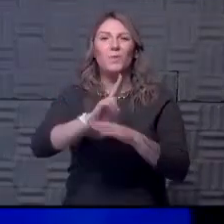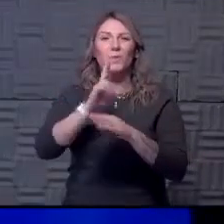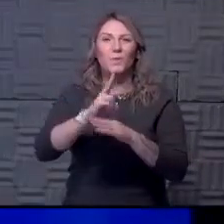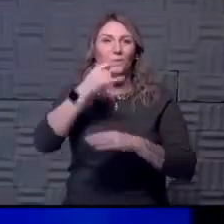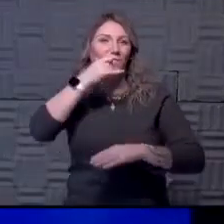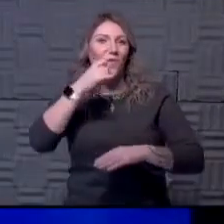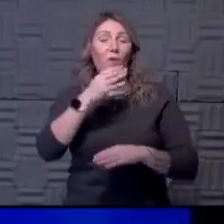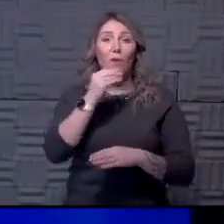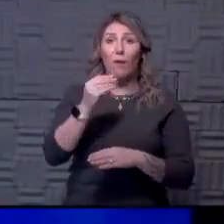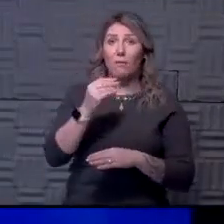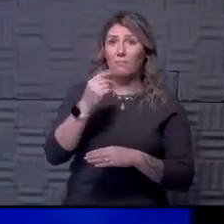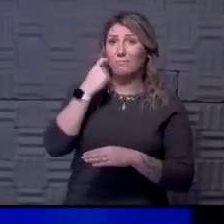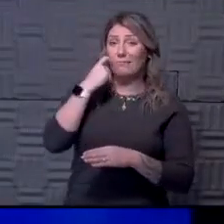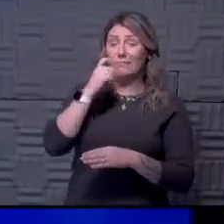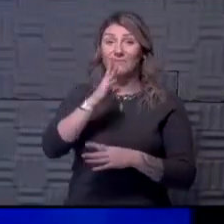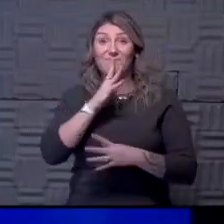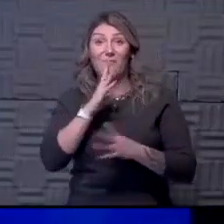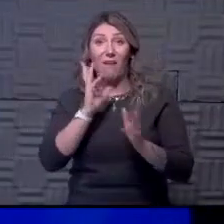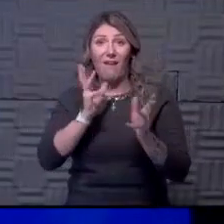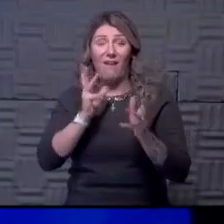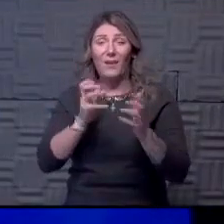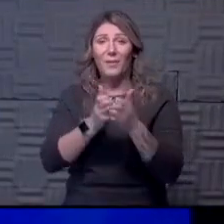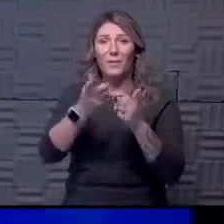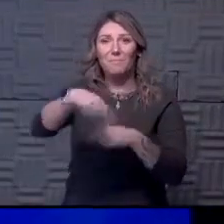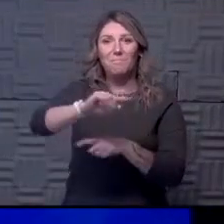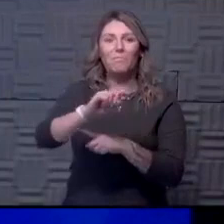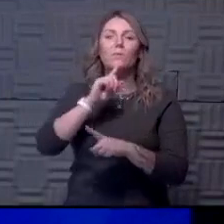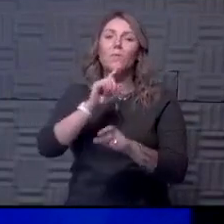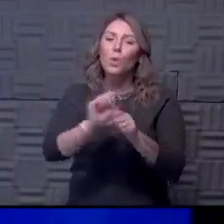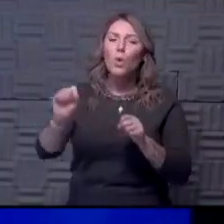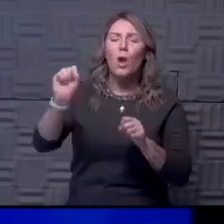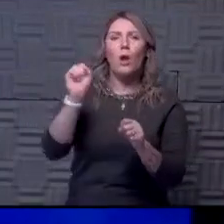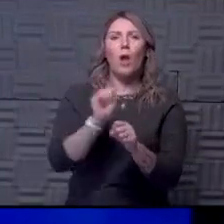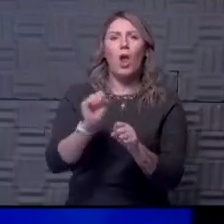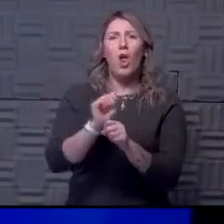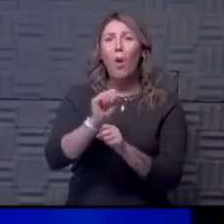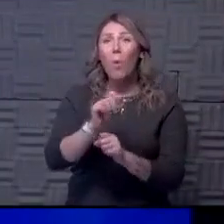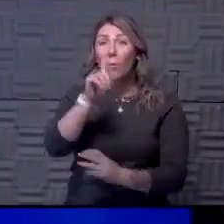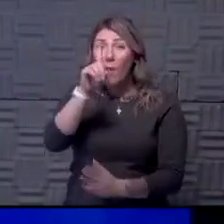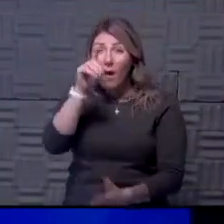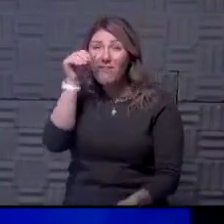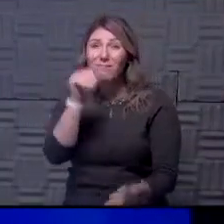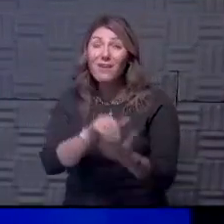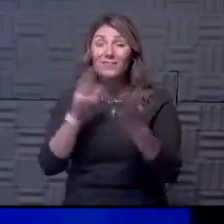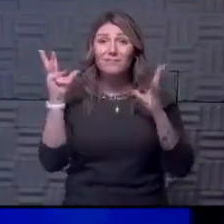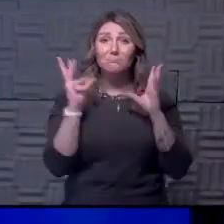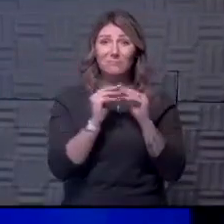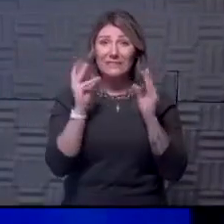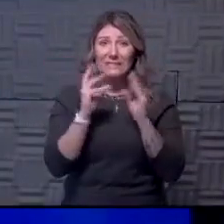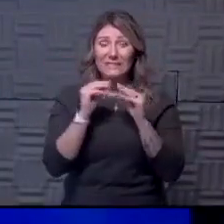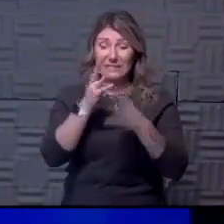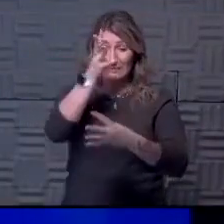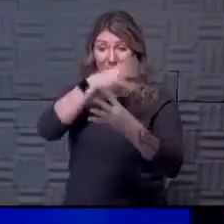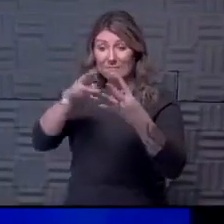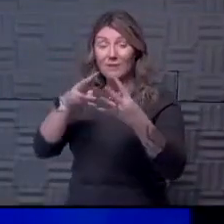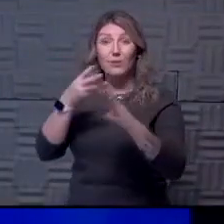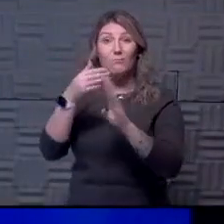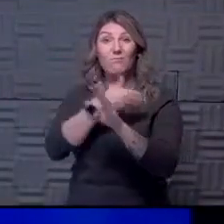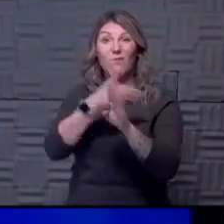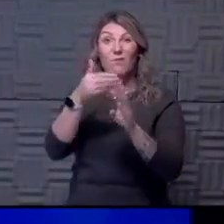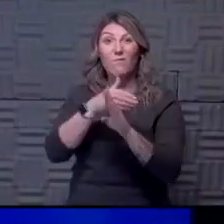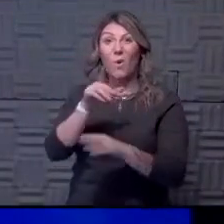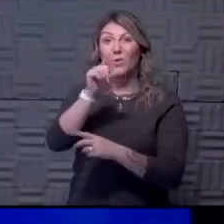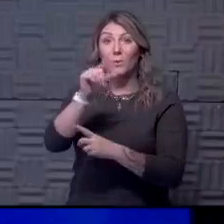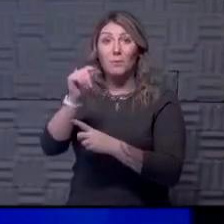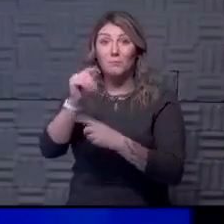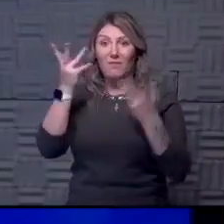these two great folks, they were doing some work trying to get 1,000 meetings scheduled before the end of 2020